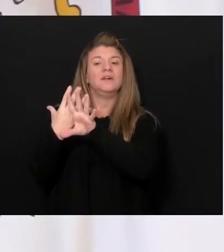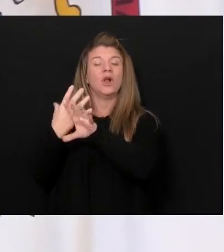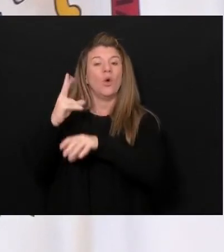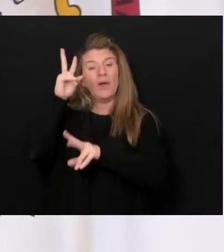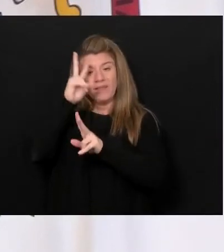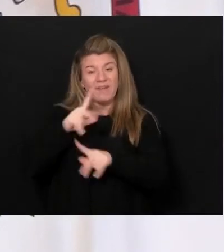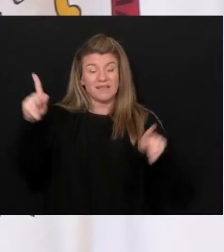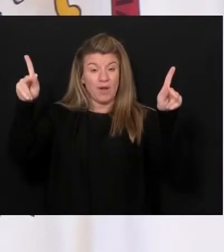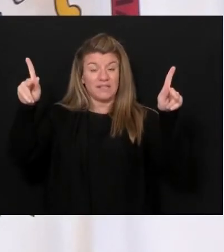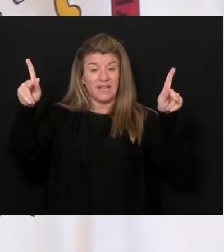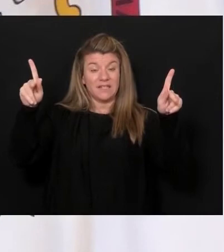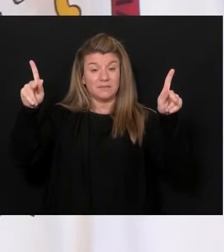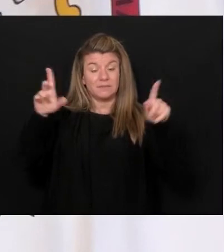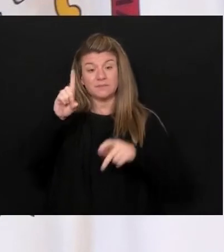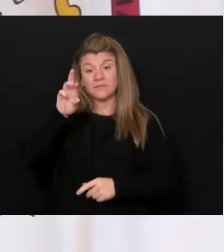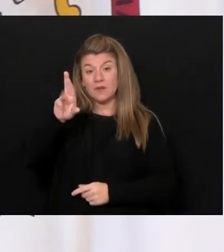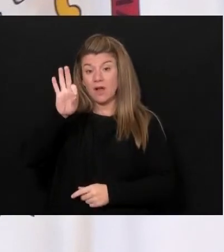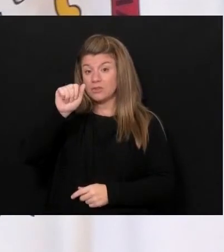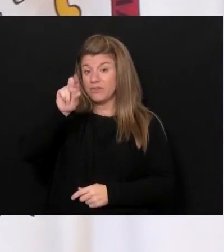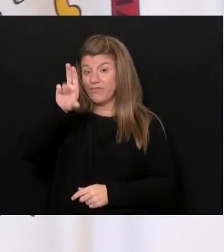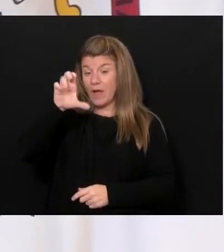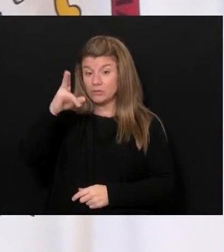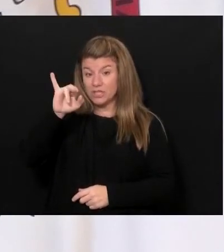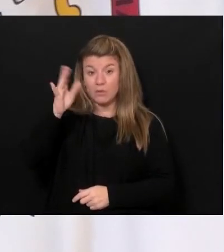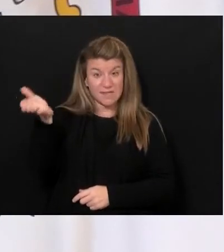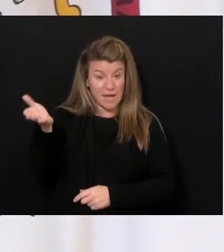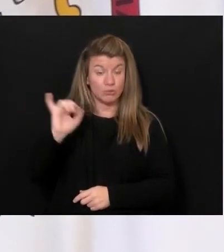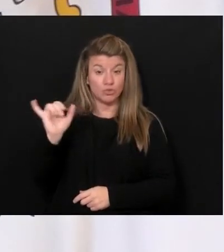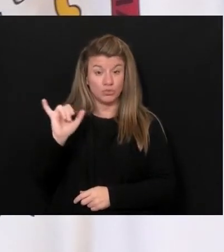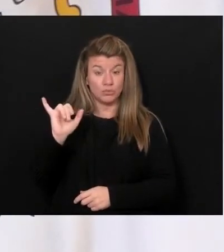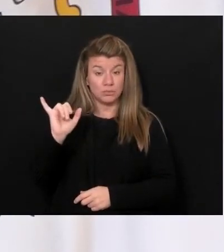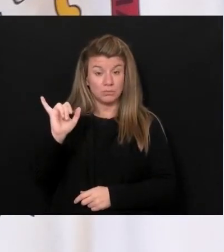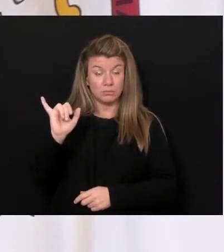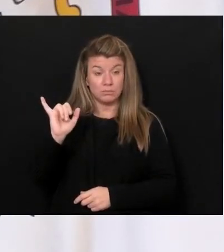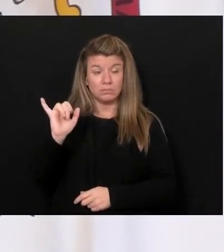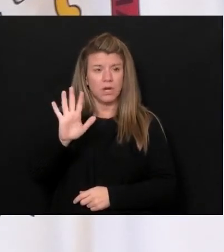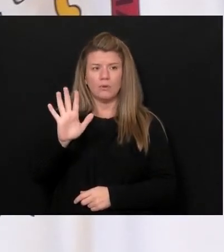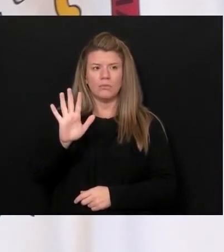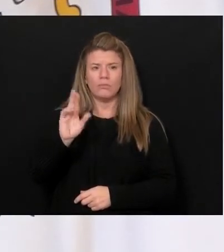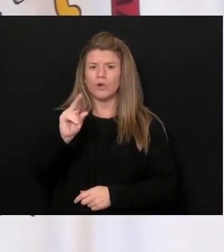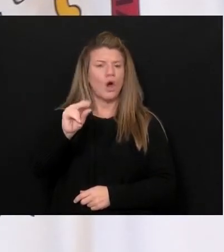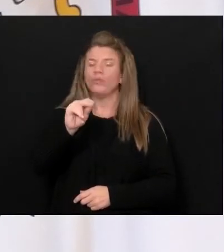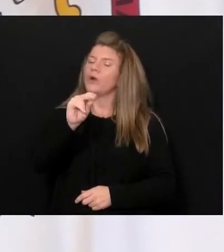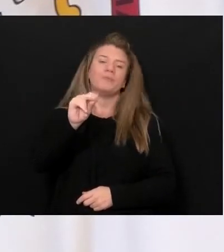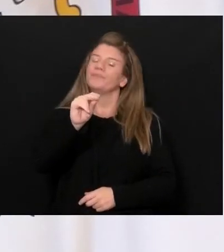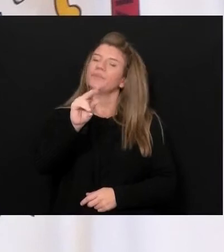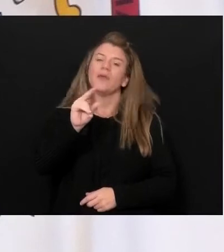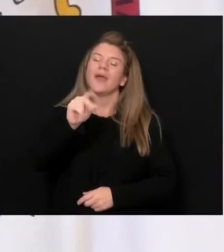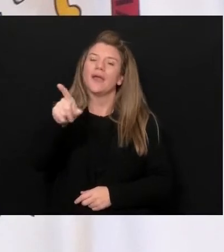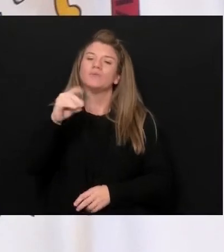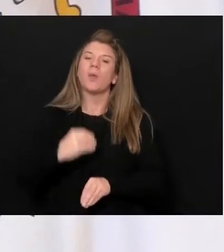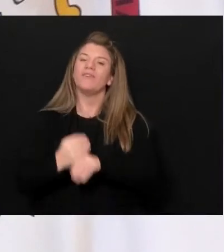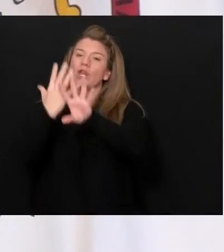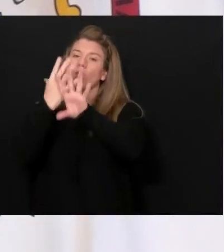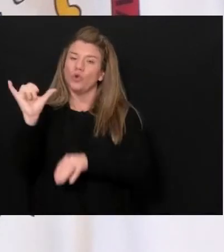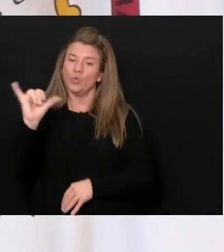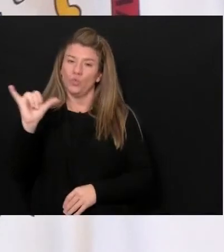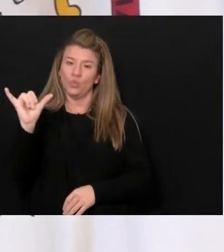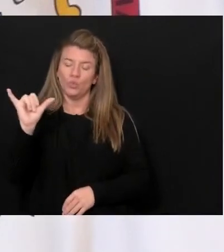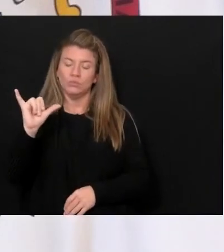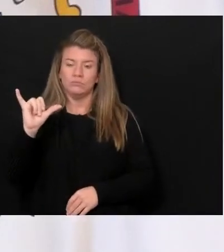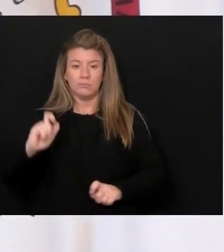vice president. Dr. Fauci was right there. And actually he wasn't there, he was zoomed in.